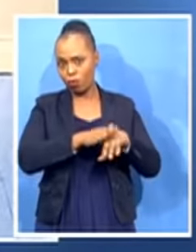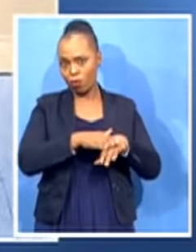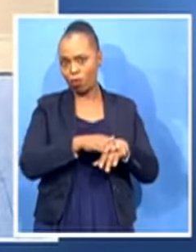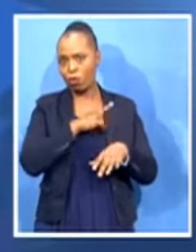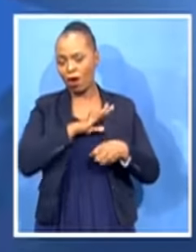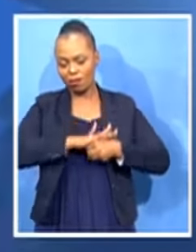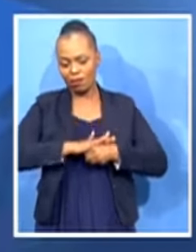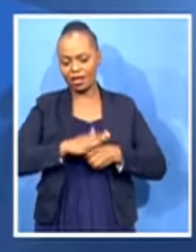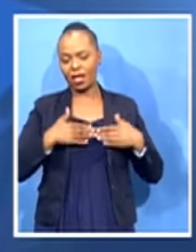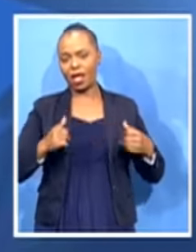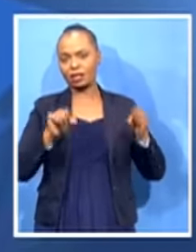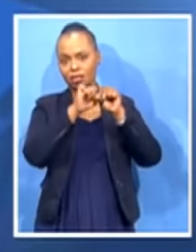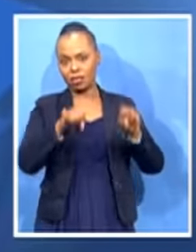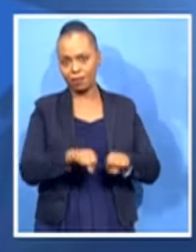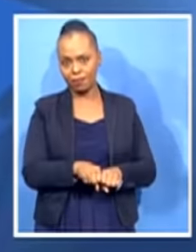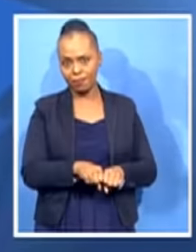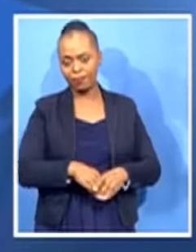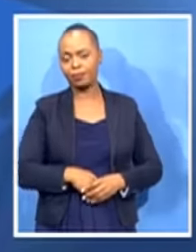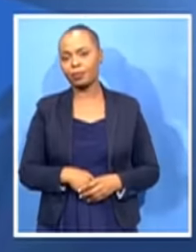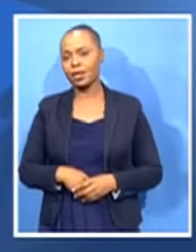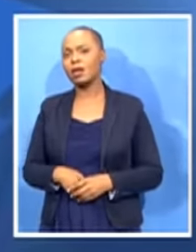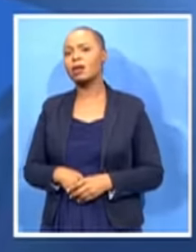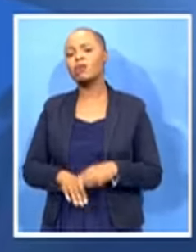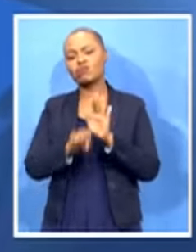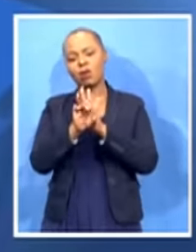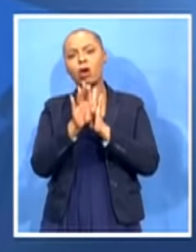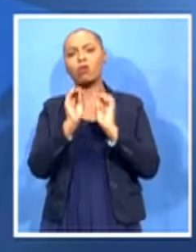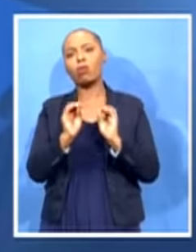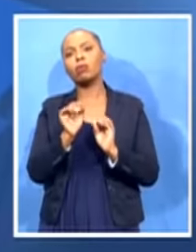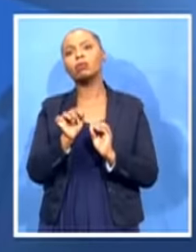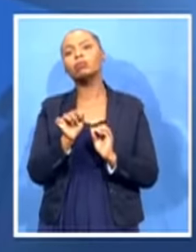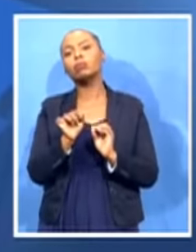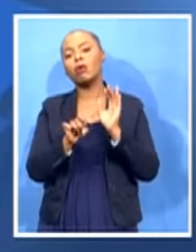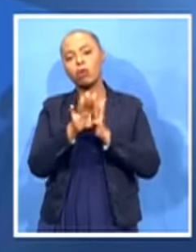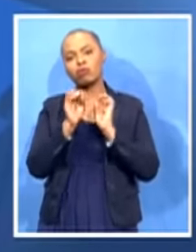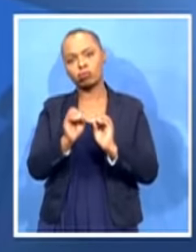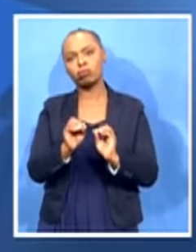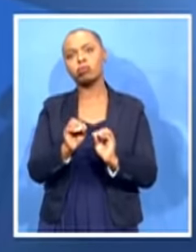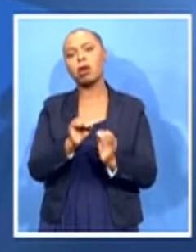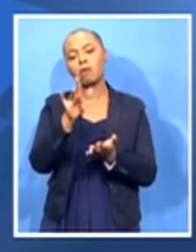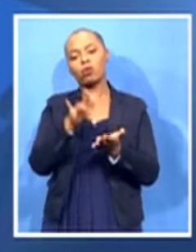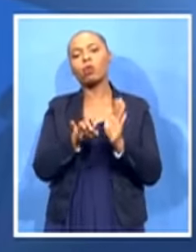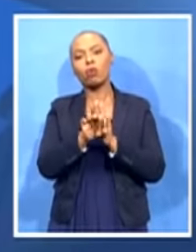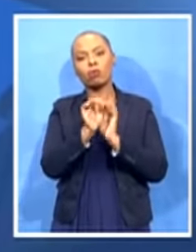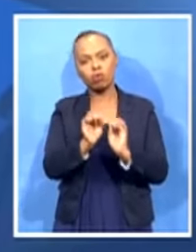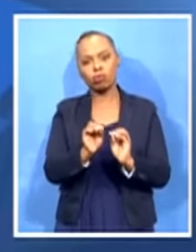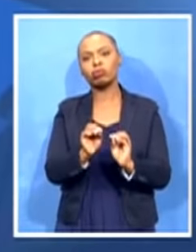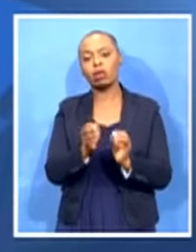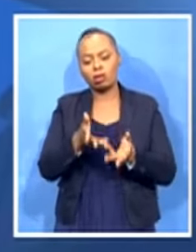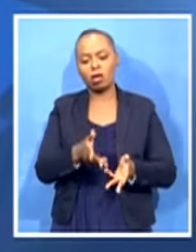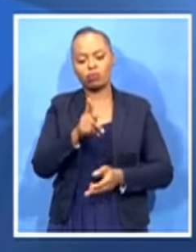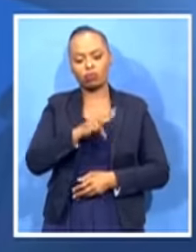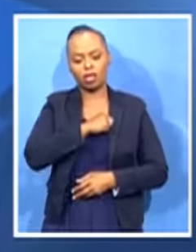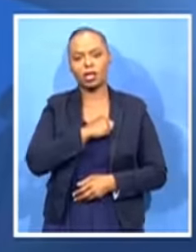There are vacancies that are existing in the province. There are vacancies that are going to be filled in January,